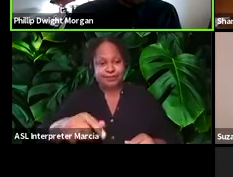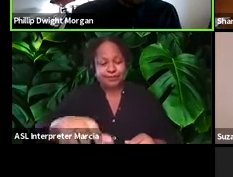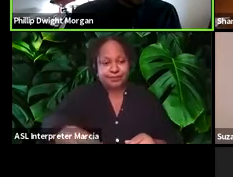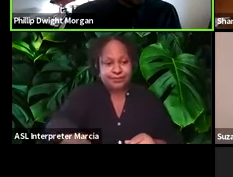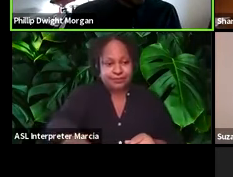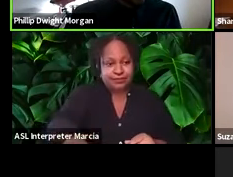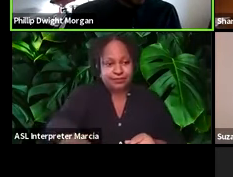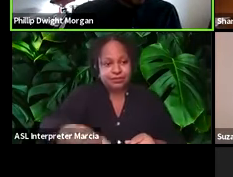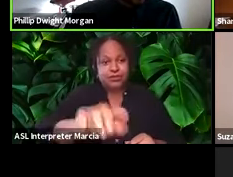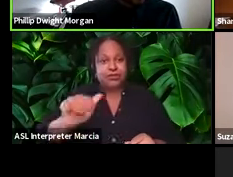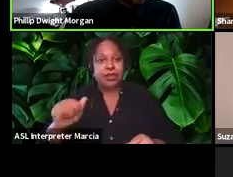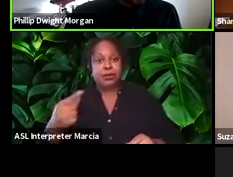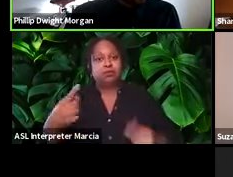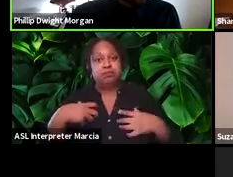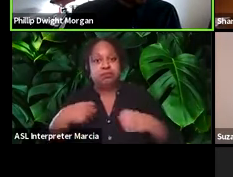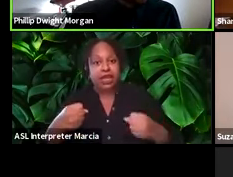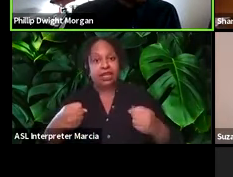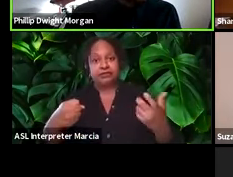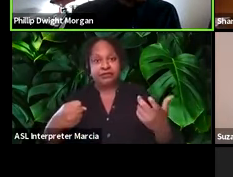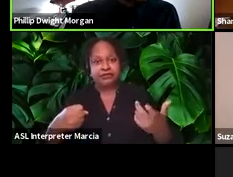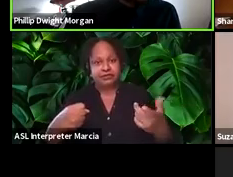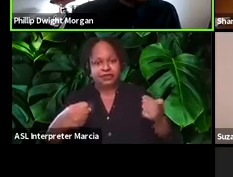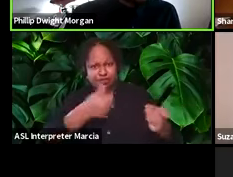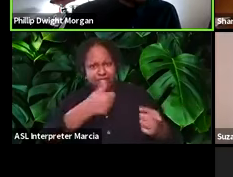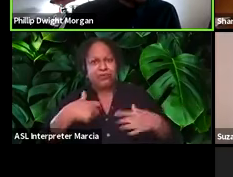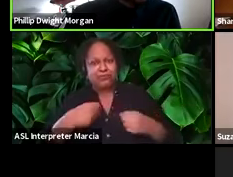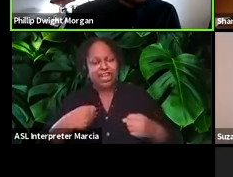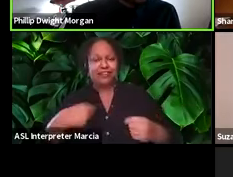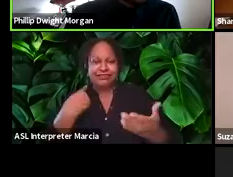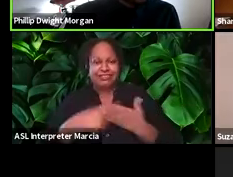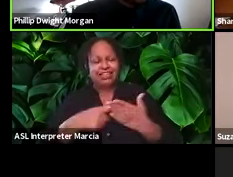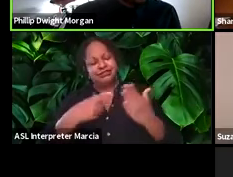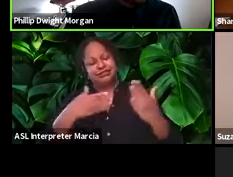boldly spoken out against systemic racism in our institutions?